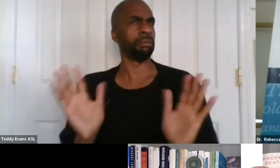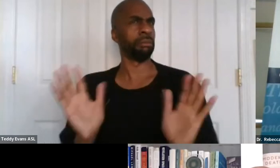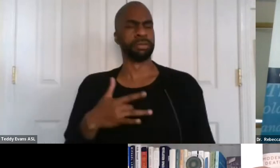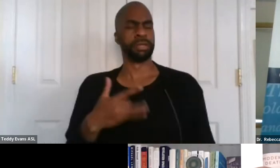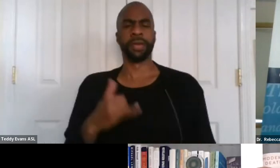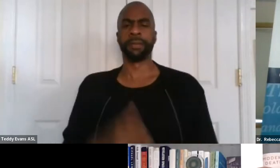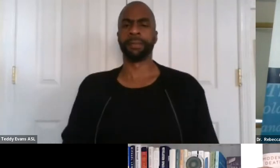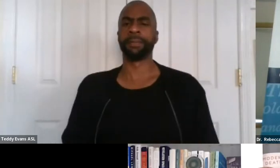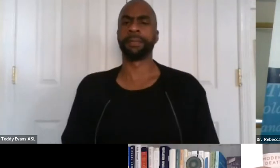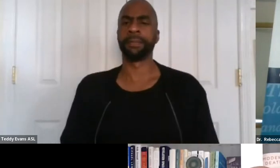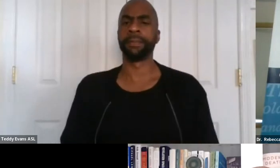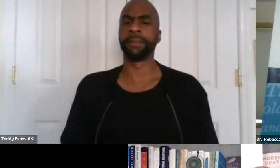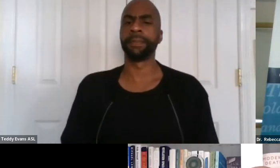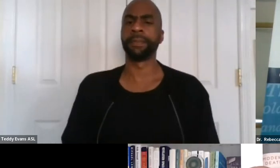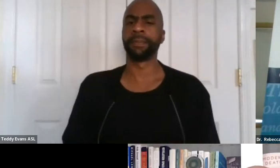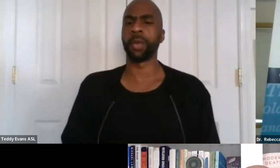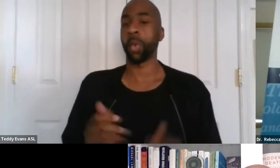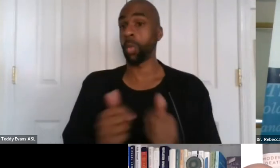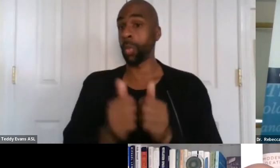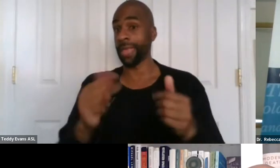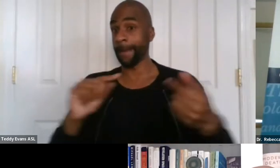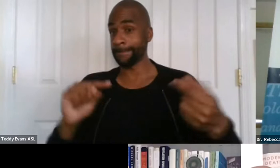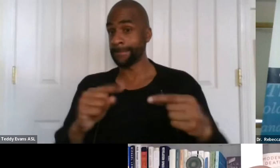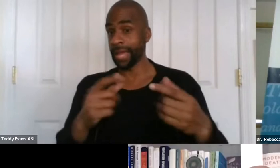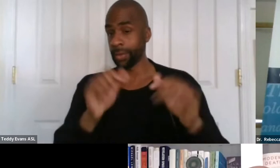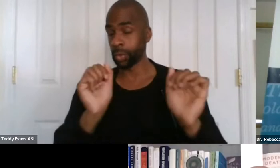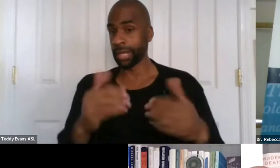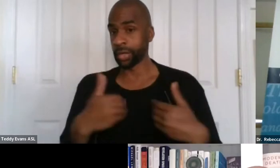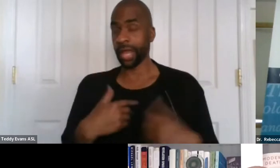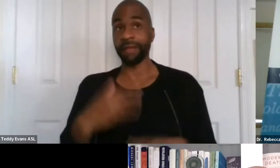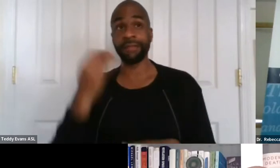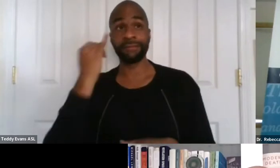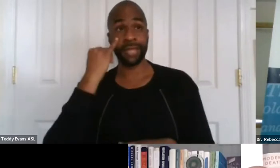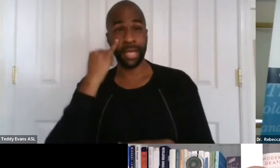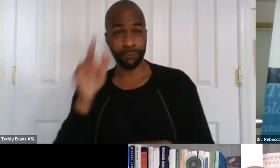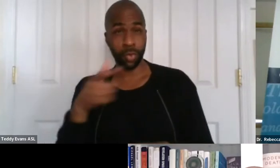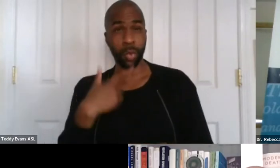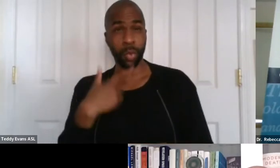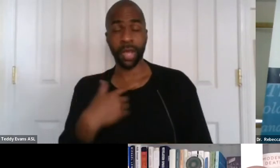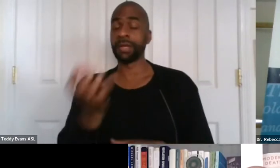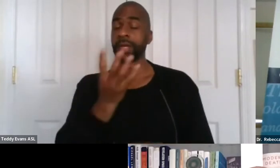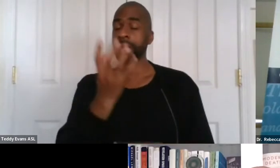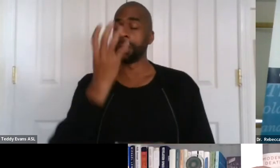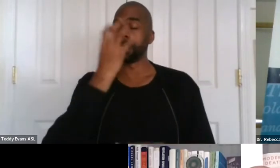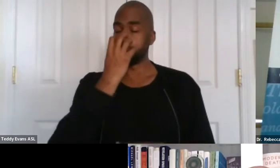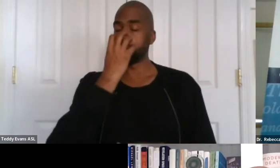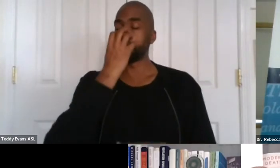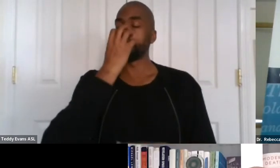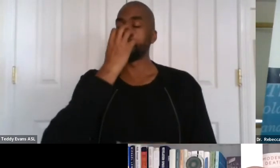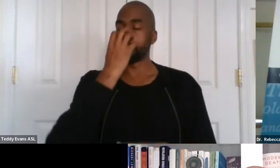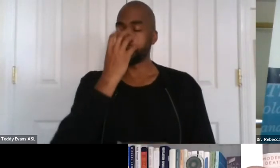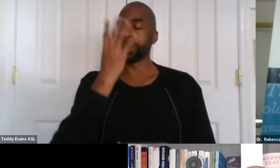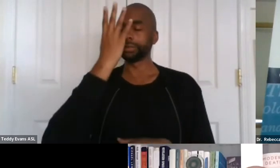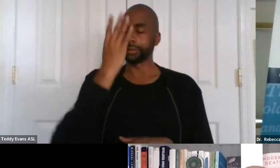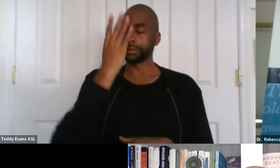also have nociception without pain. Think about what happens when you are under anesthesia, or if you have a runner who is running a marathon, they may